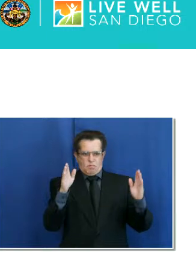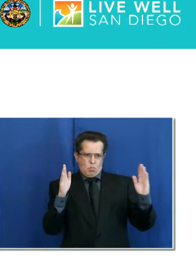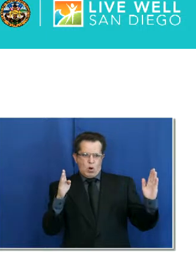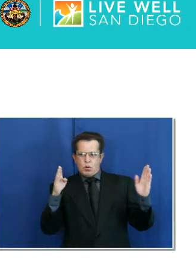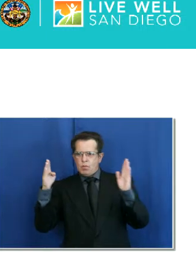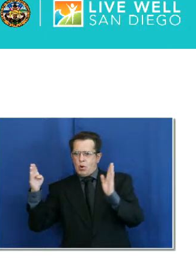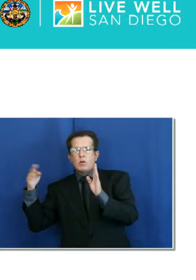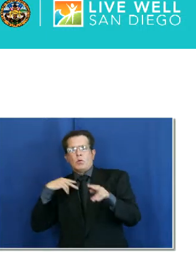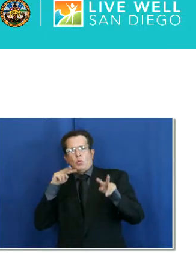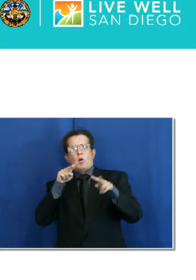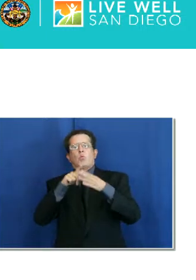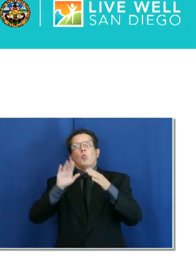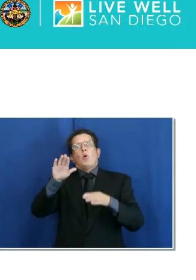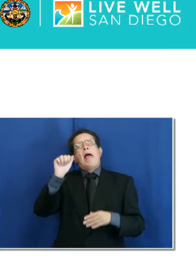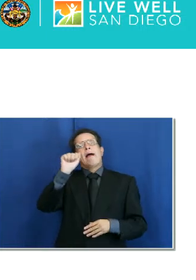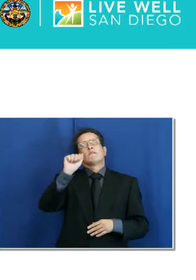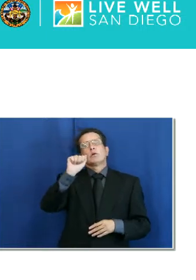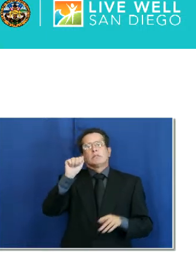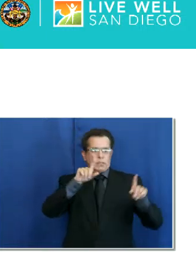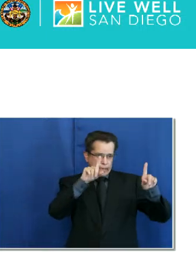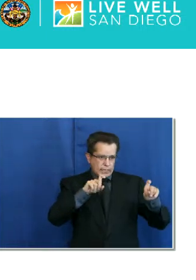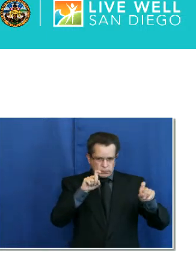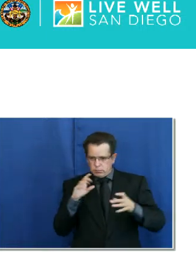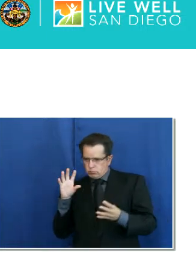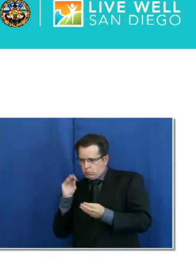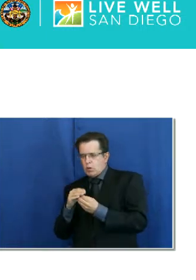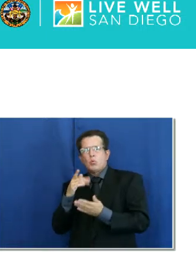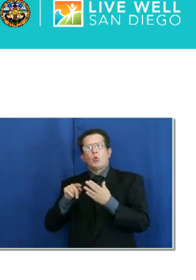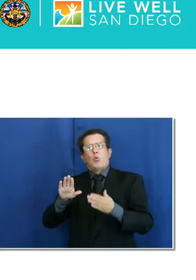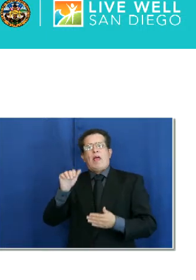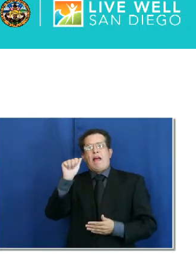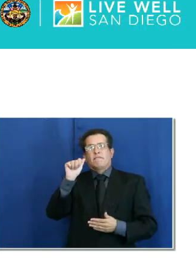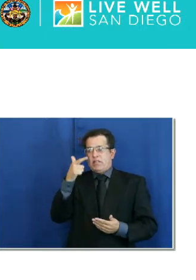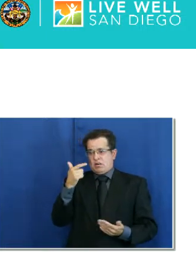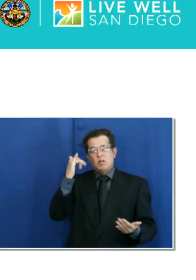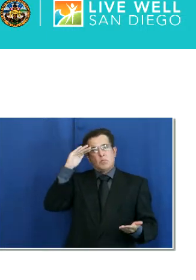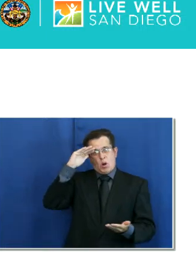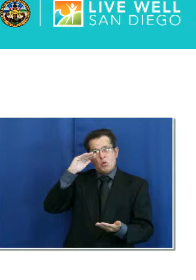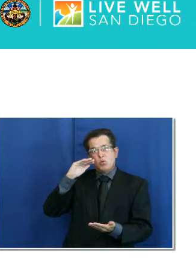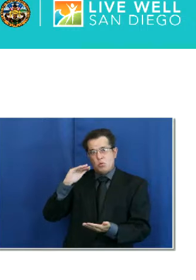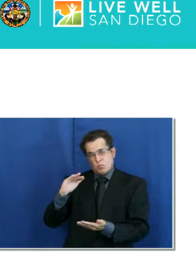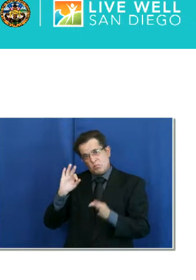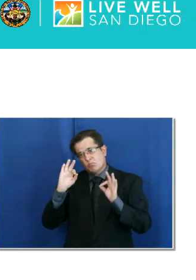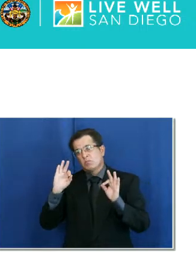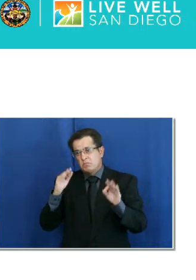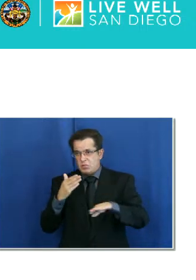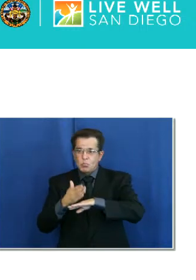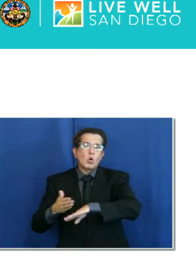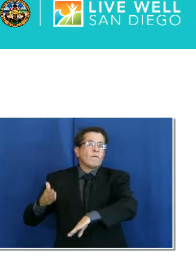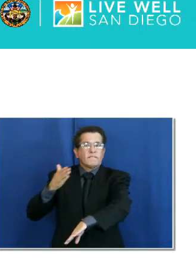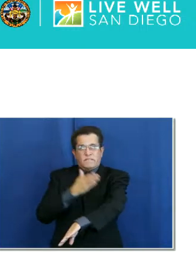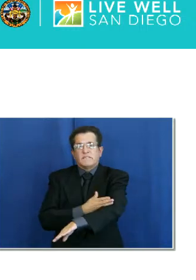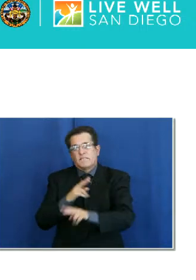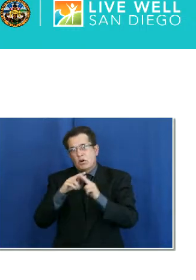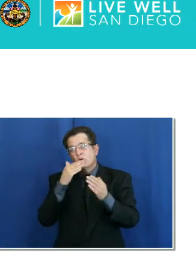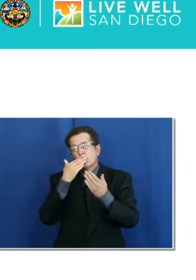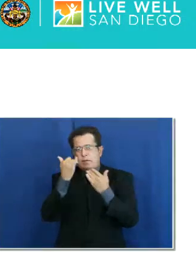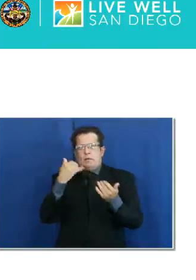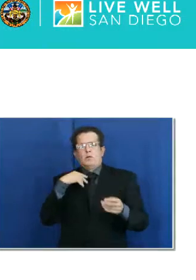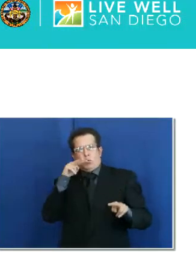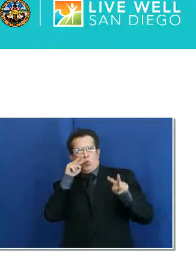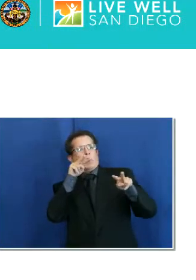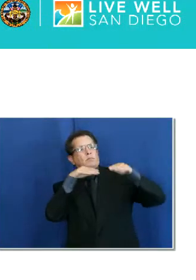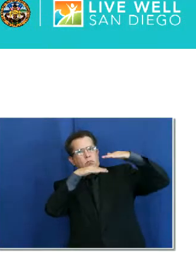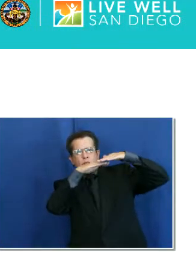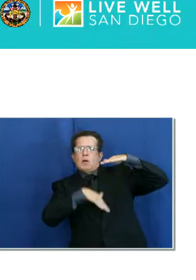of positive, trending in a downward direction, something that's encouraging, but something we want to continue to have happen. Daily hospital census, we're